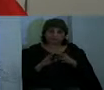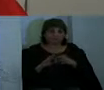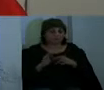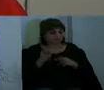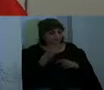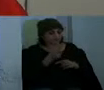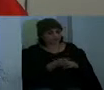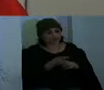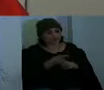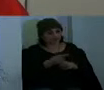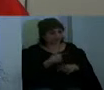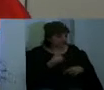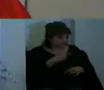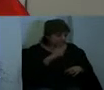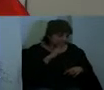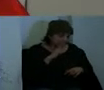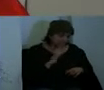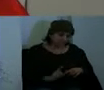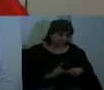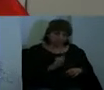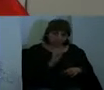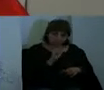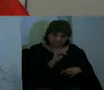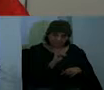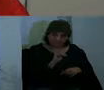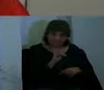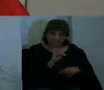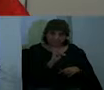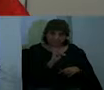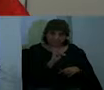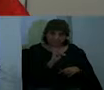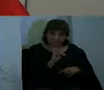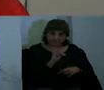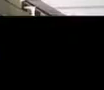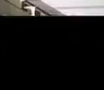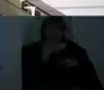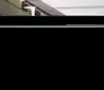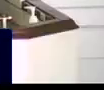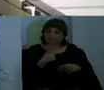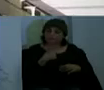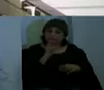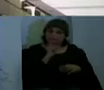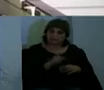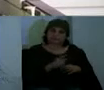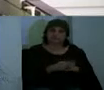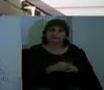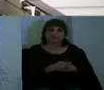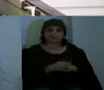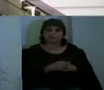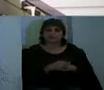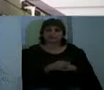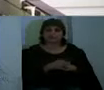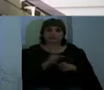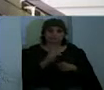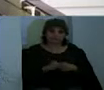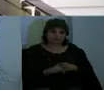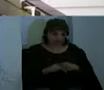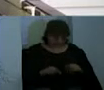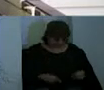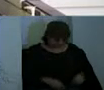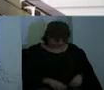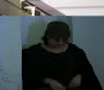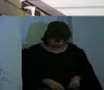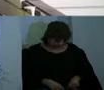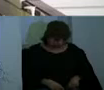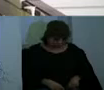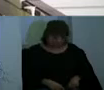I am that I am. He said, this shalt thou say unto the children of